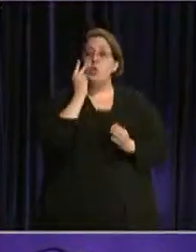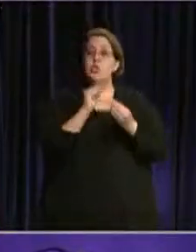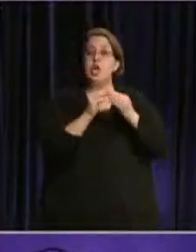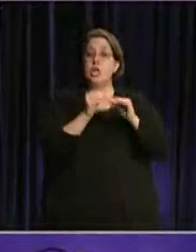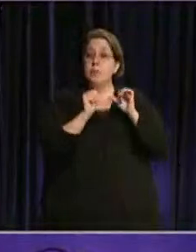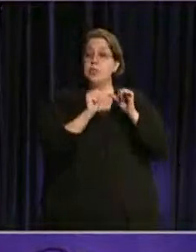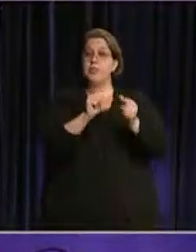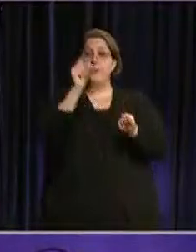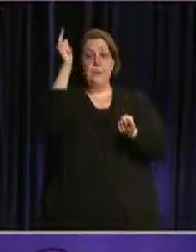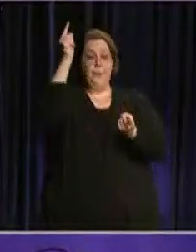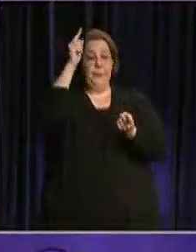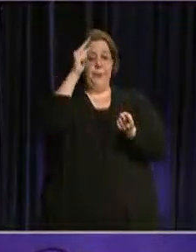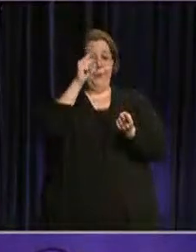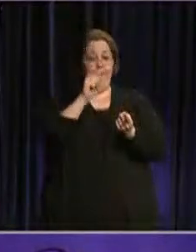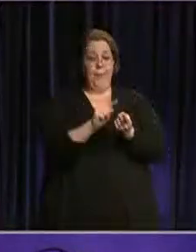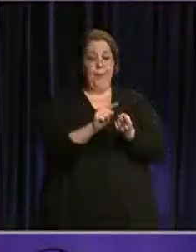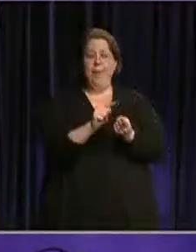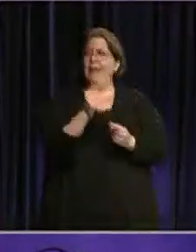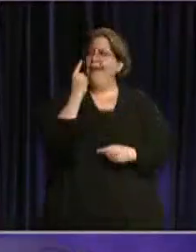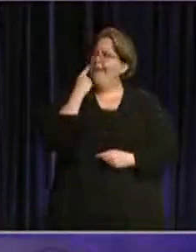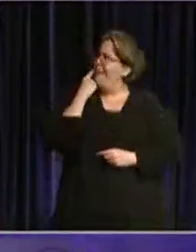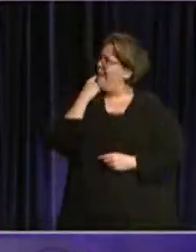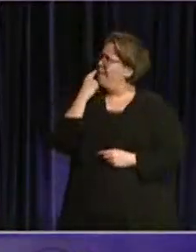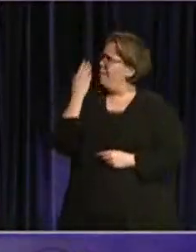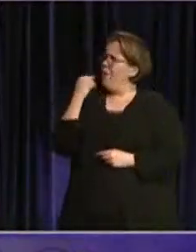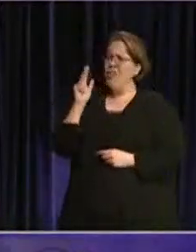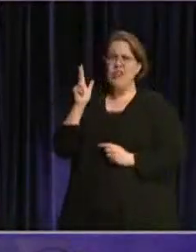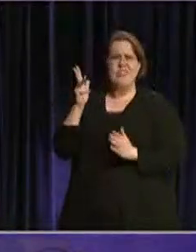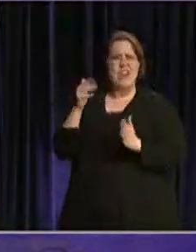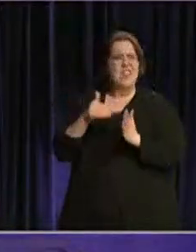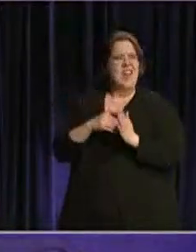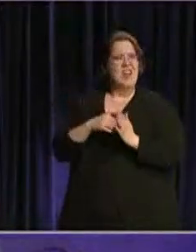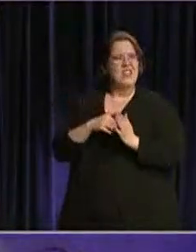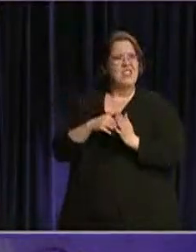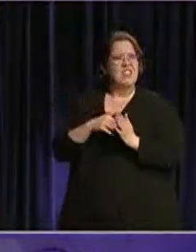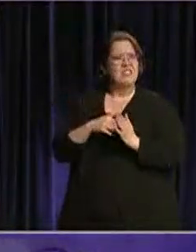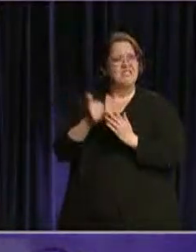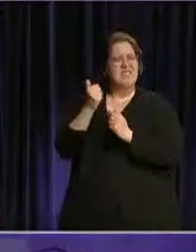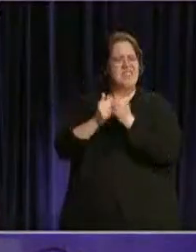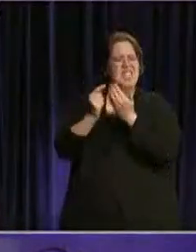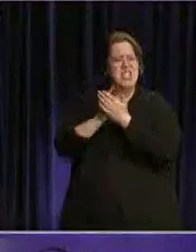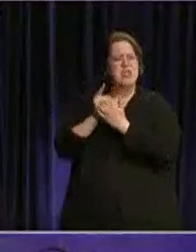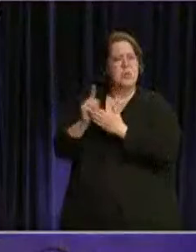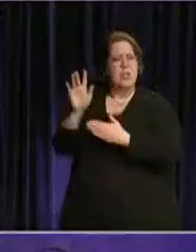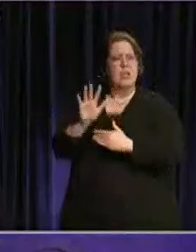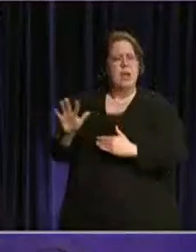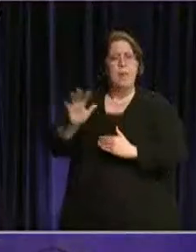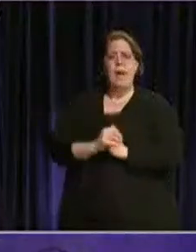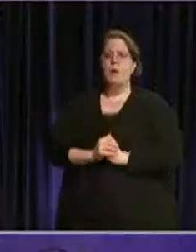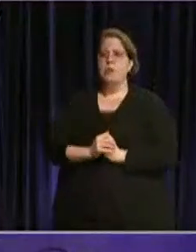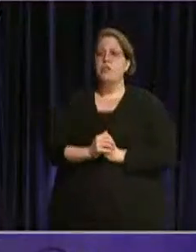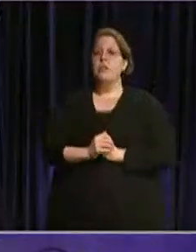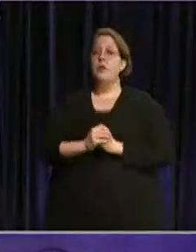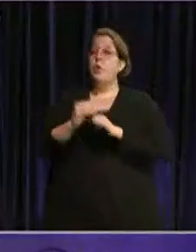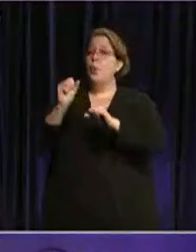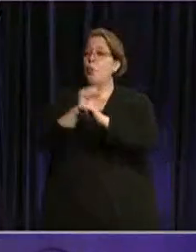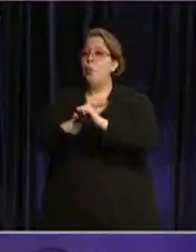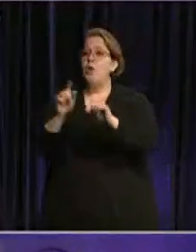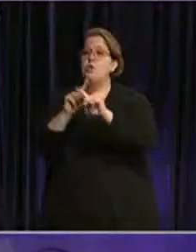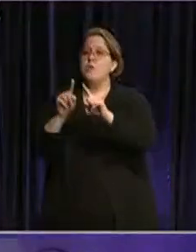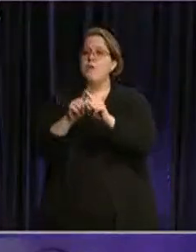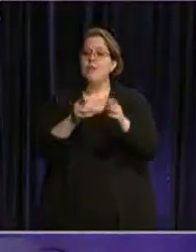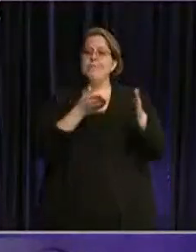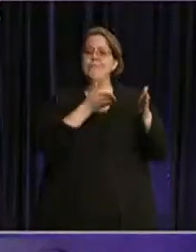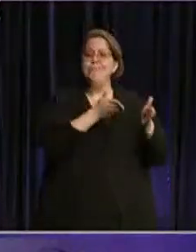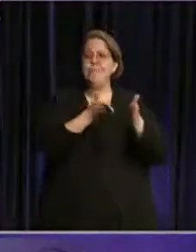continue to go down. I think we were doing 35,000 or so a week, working on some different strategies